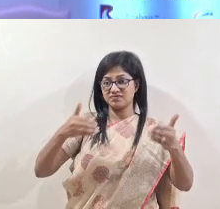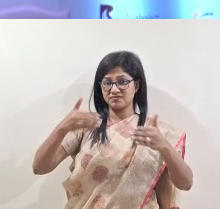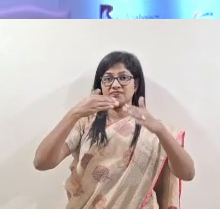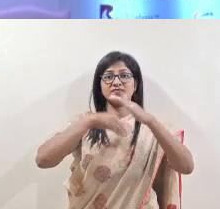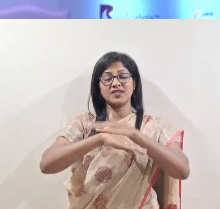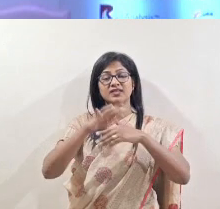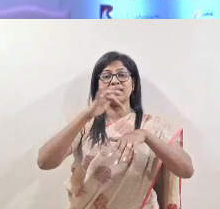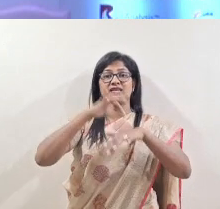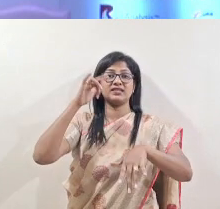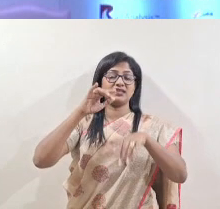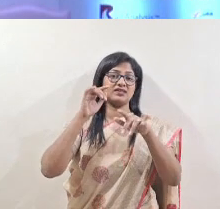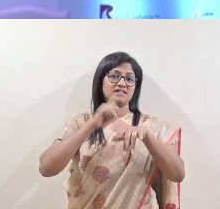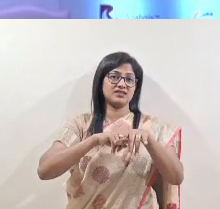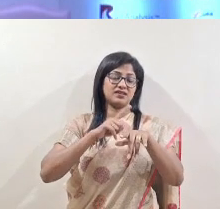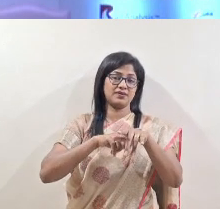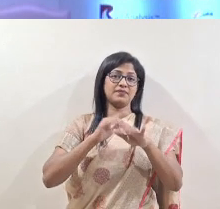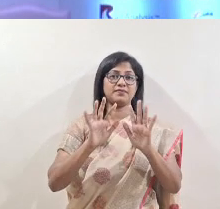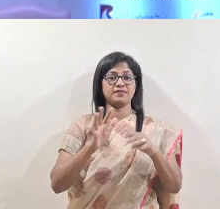And